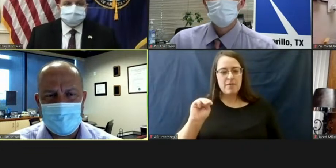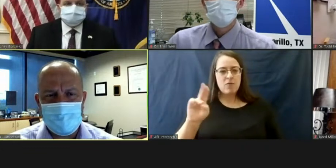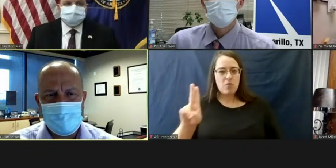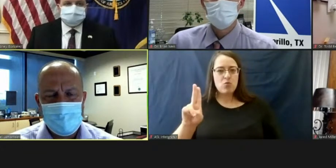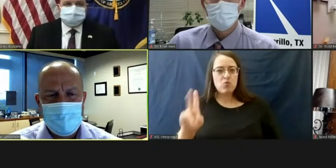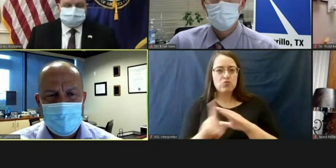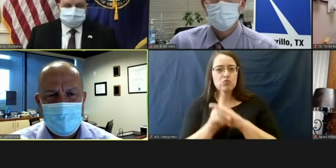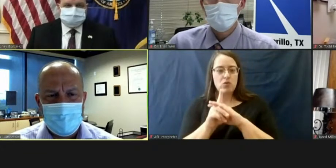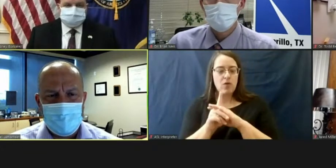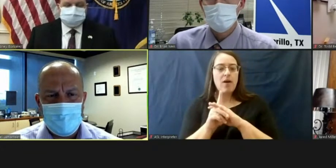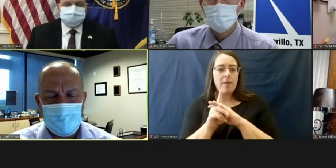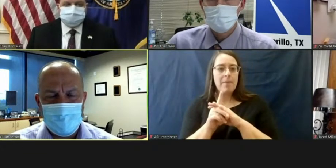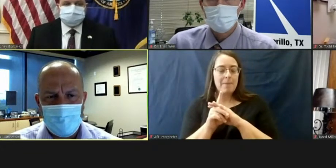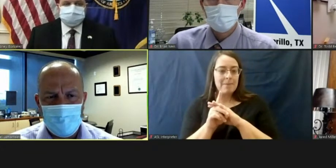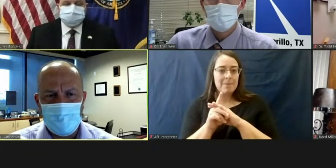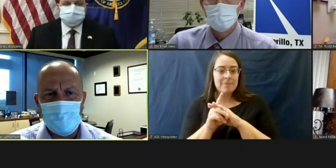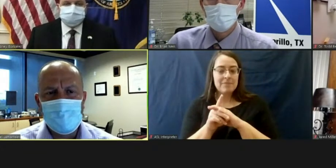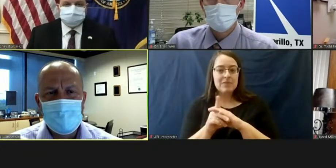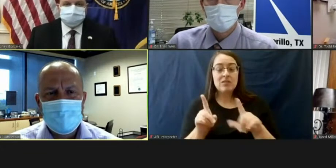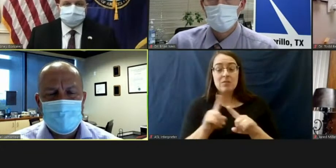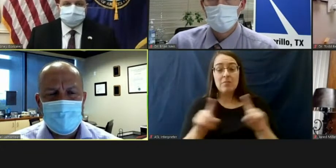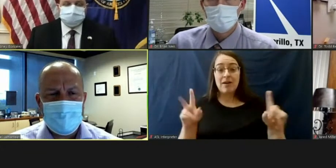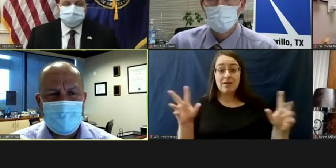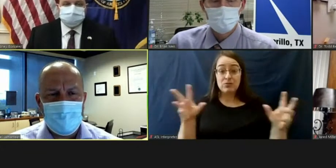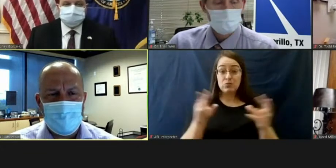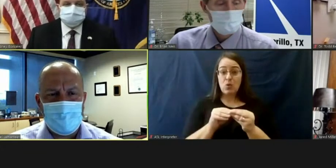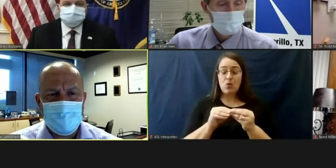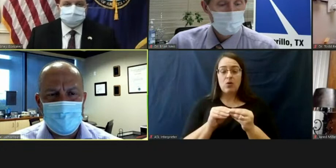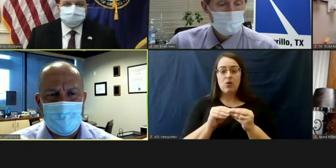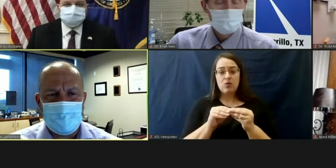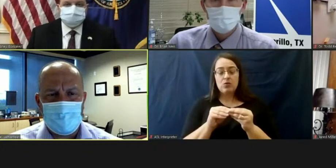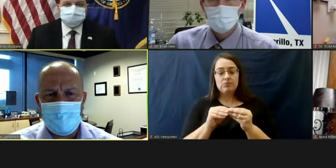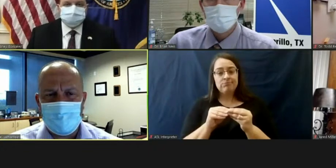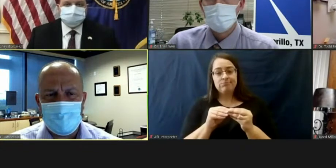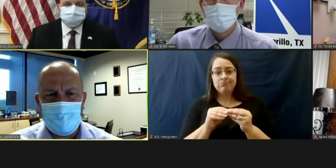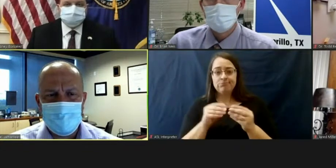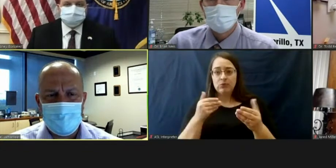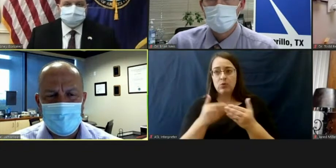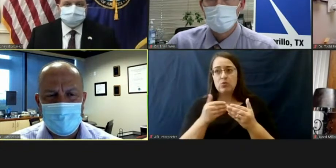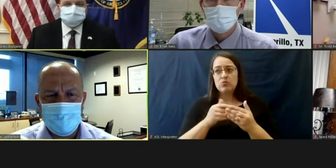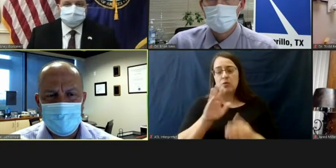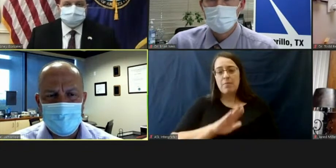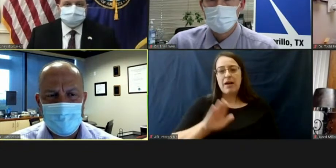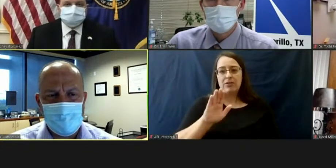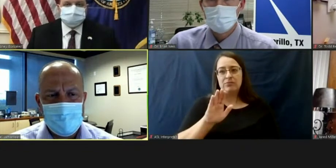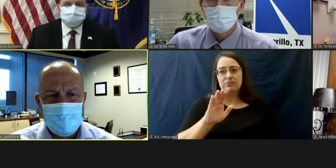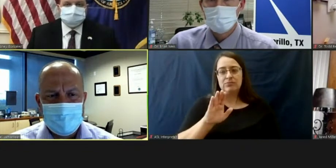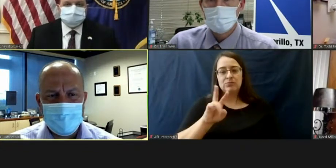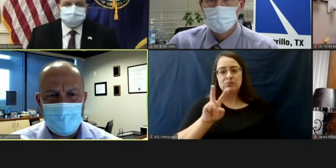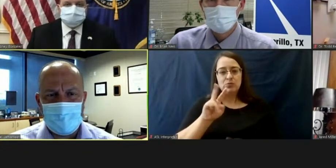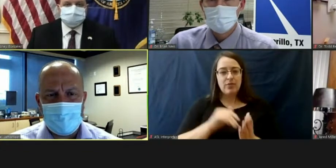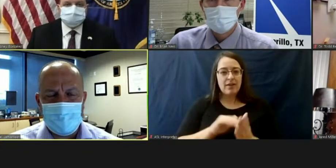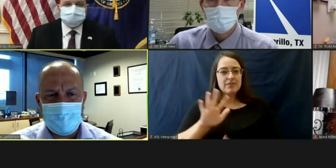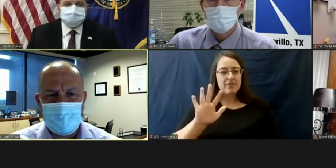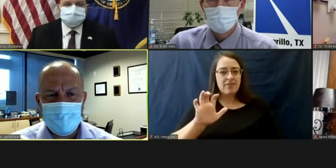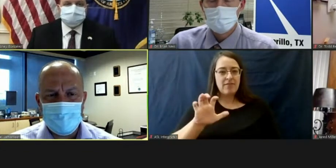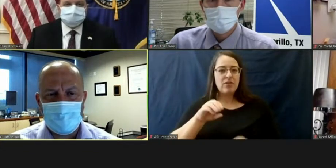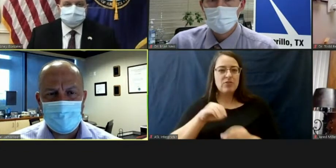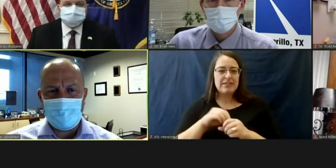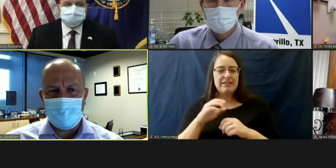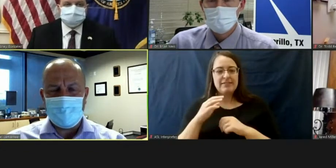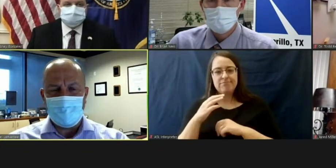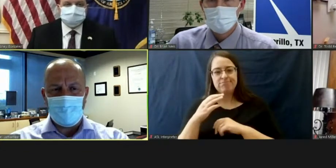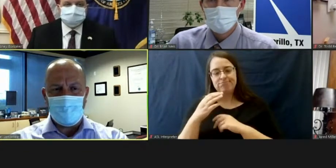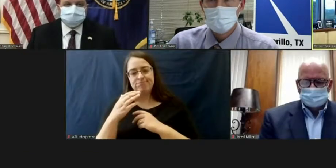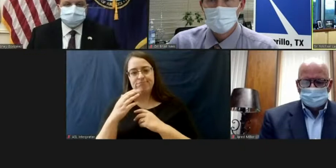variant detected, but in total, they said there were closer to about 2,500 in the country. So that's all I